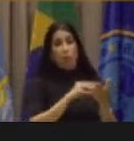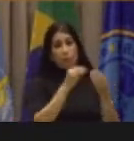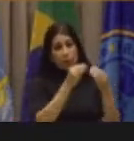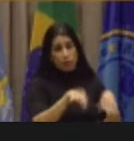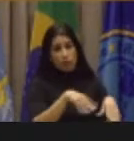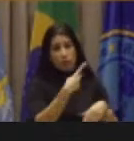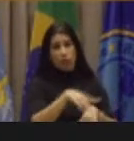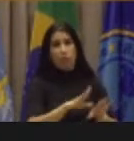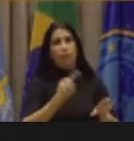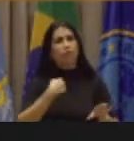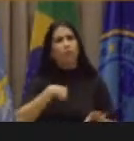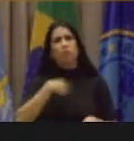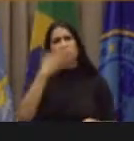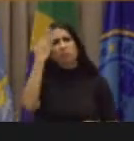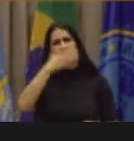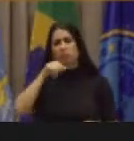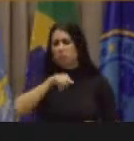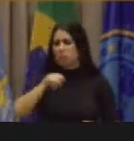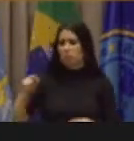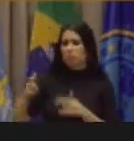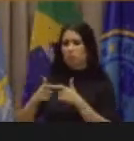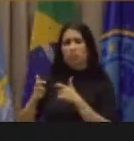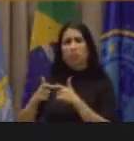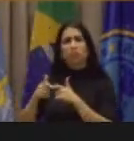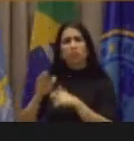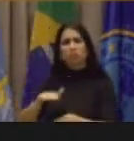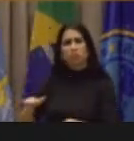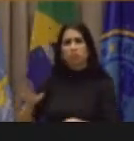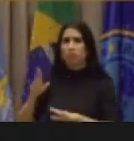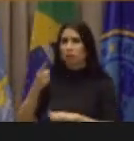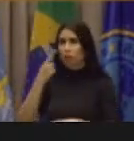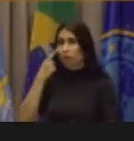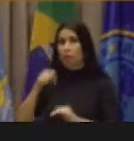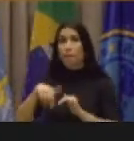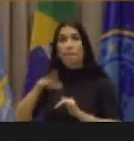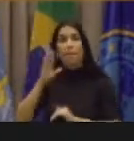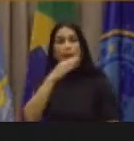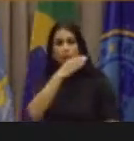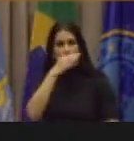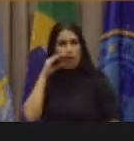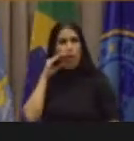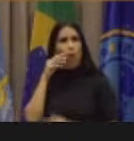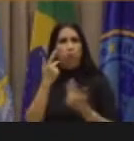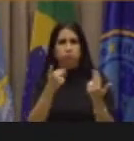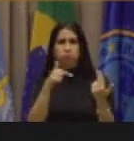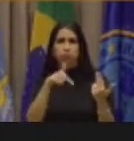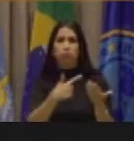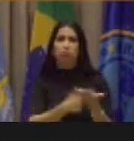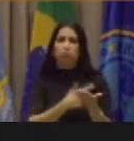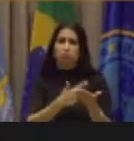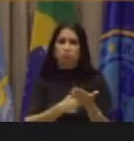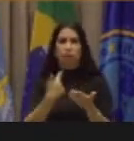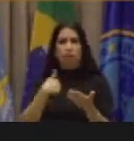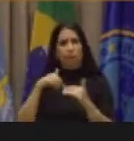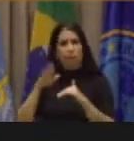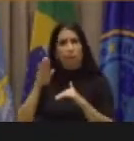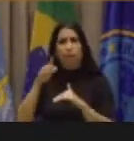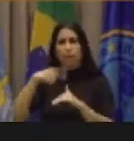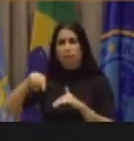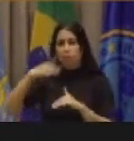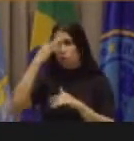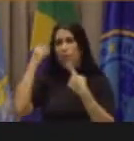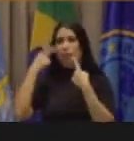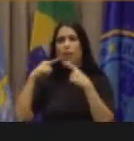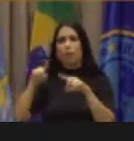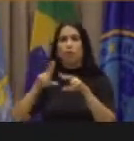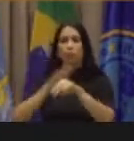little harmed here, but we saw some difference from the